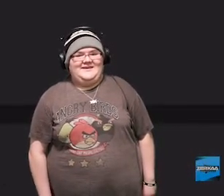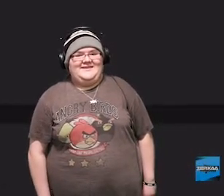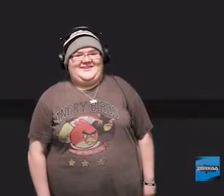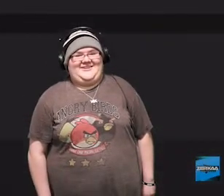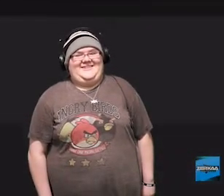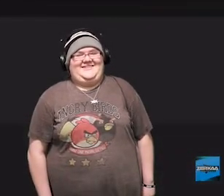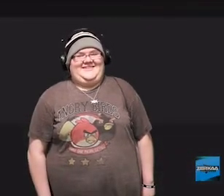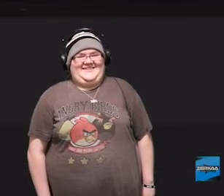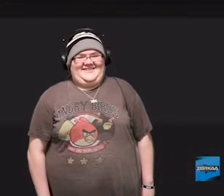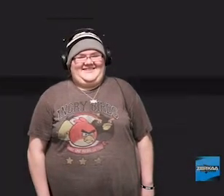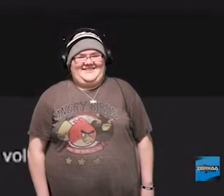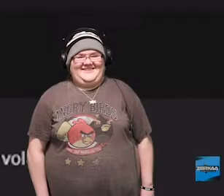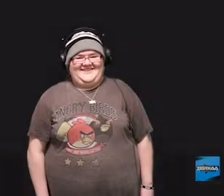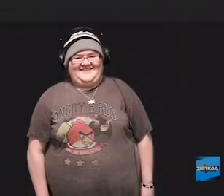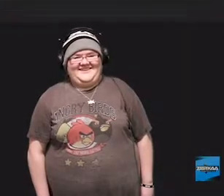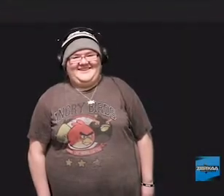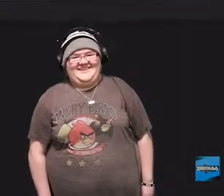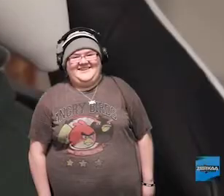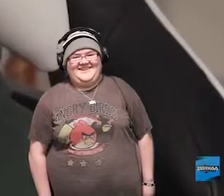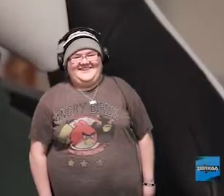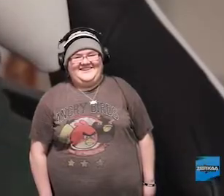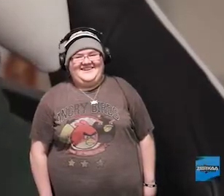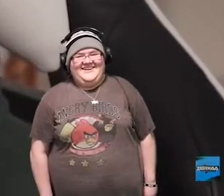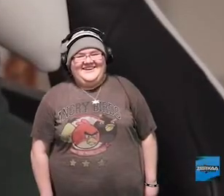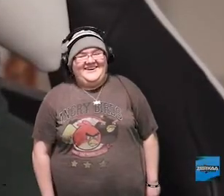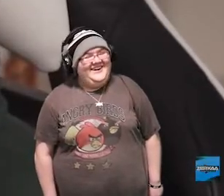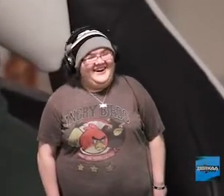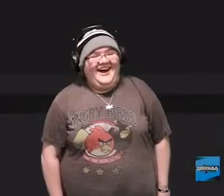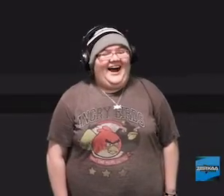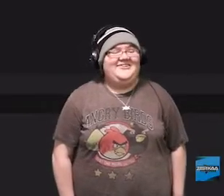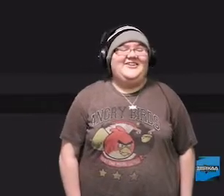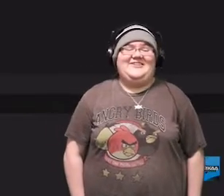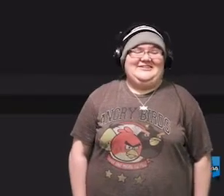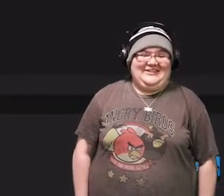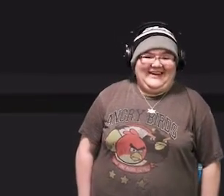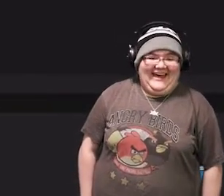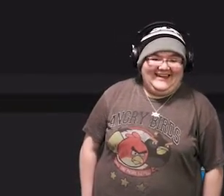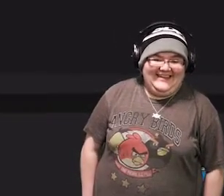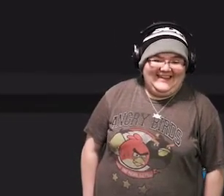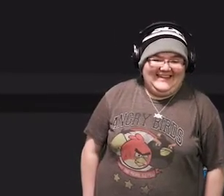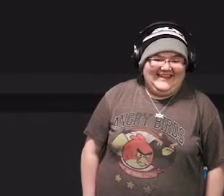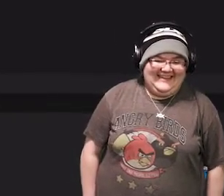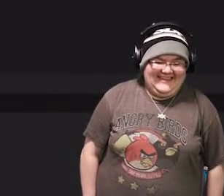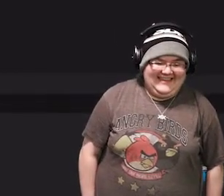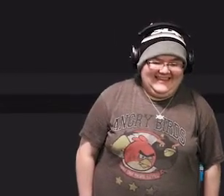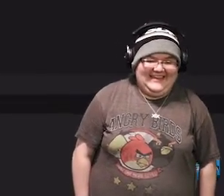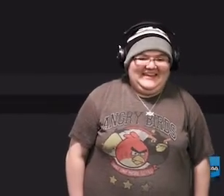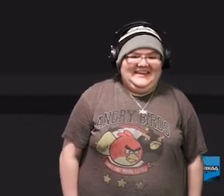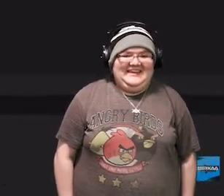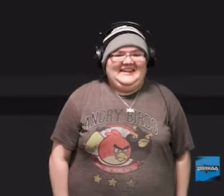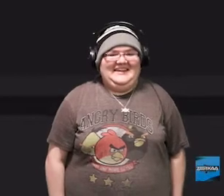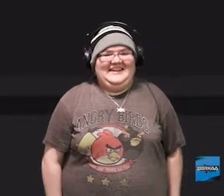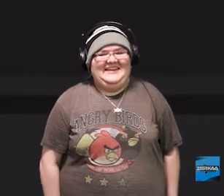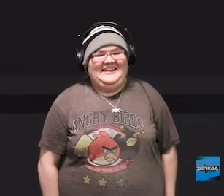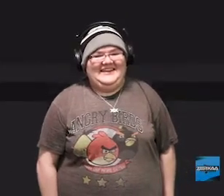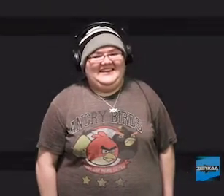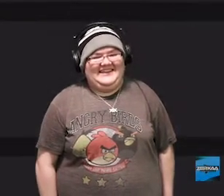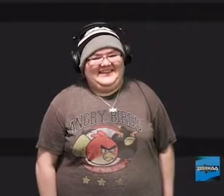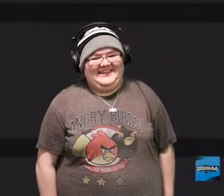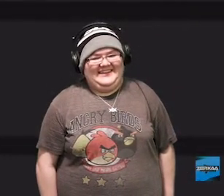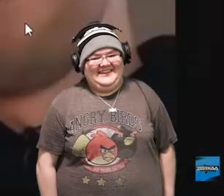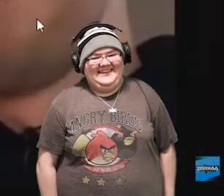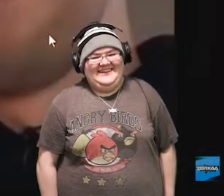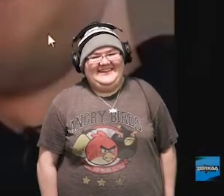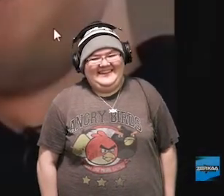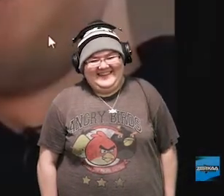Lazy Town. He looks like Simon, not going to lie. Huh? I don't know where you see long. That. That's not very nice. He looks